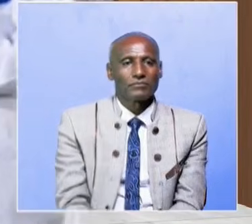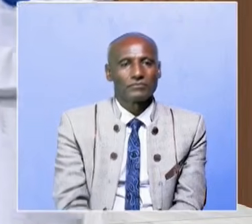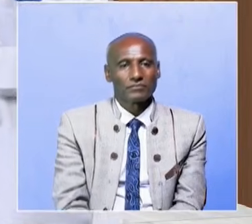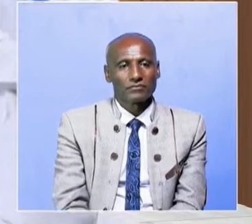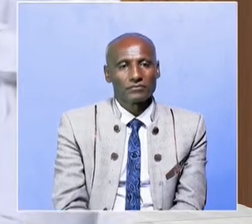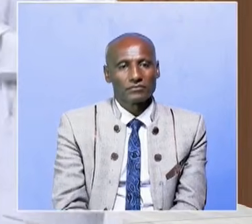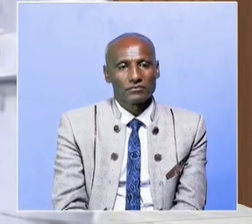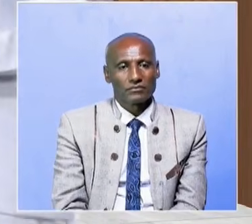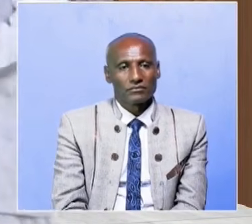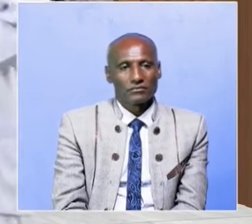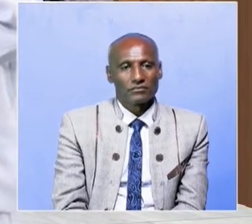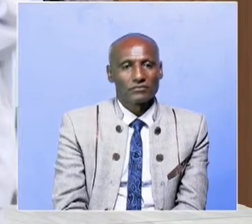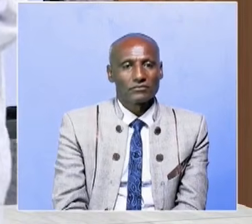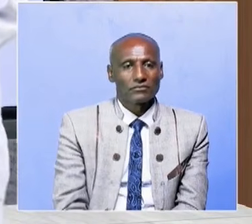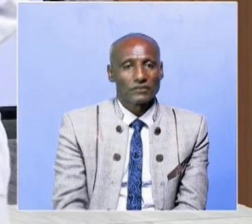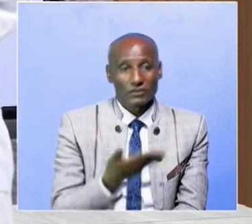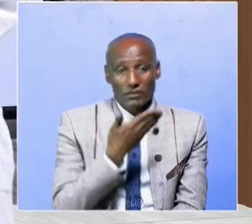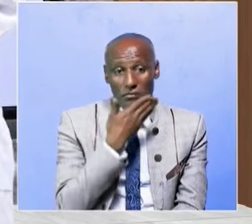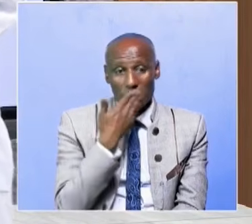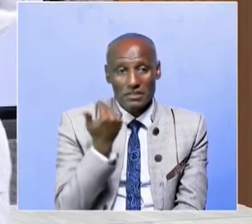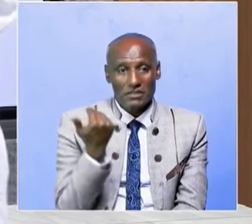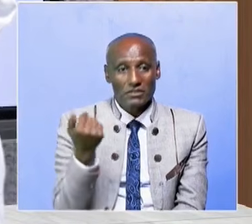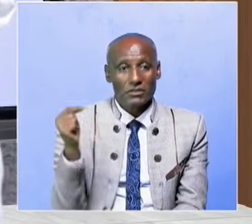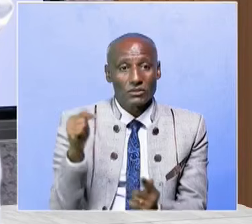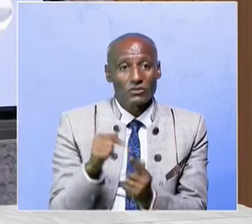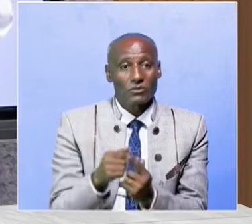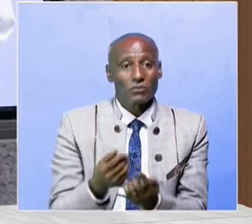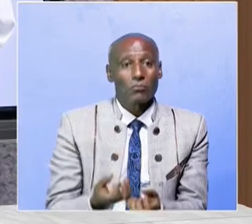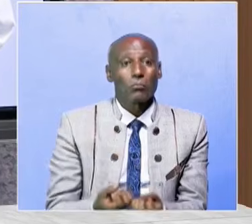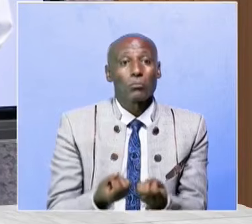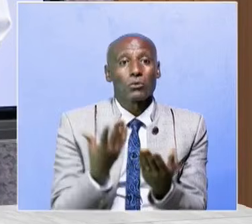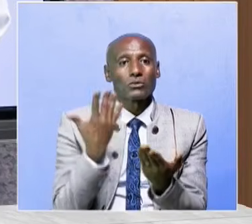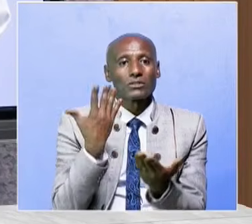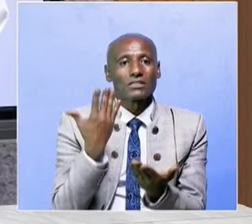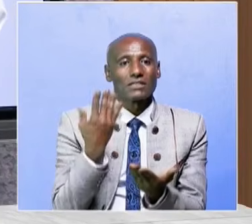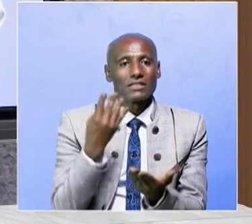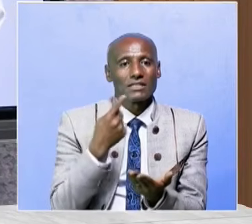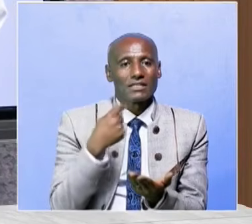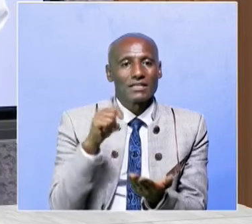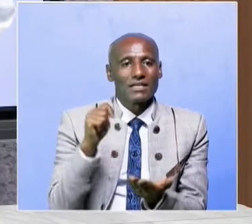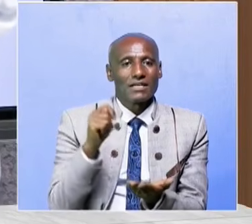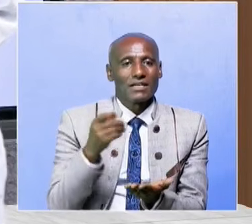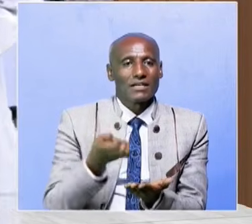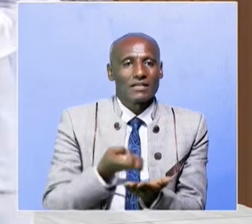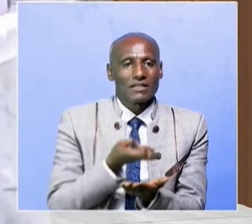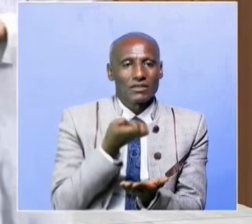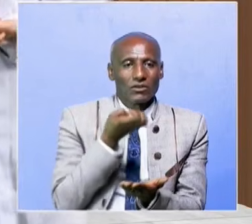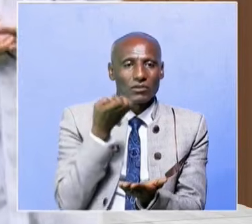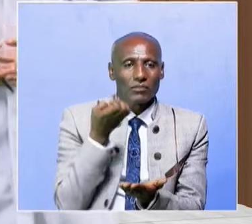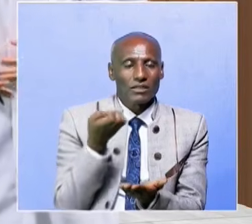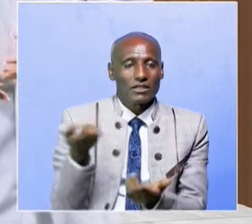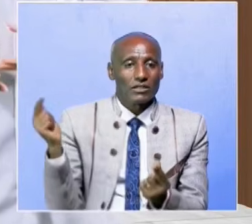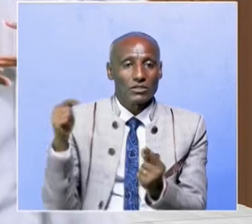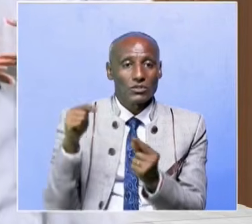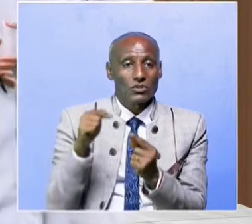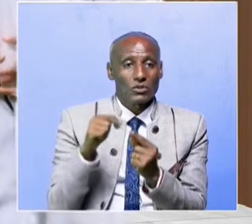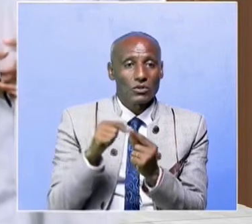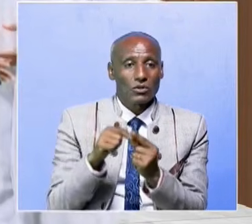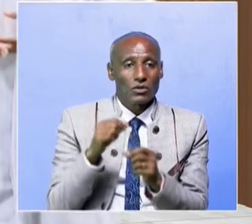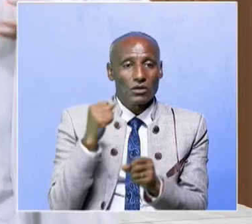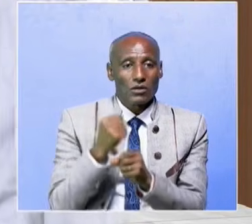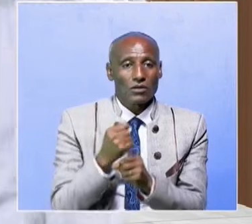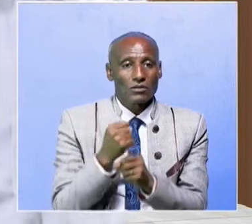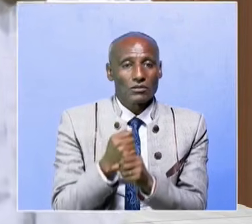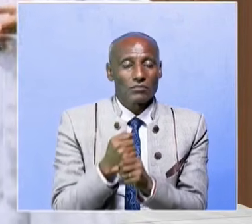city is doing its best to boost the economy. We said earlier, boost means to make